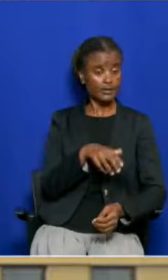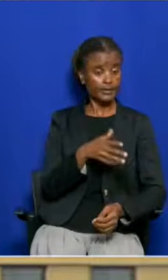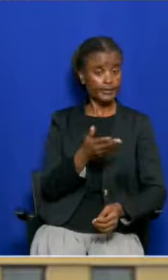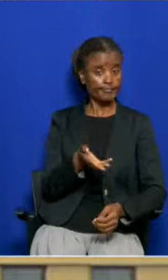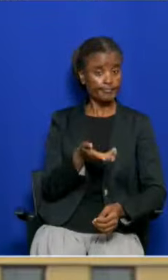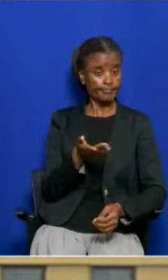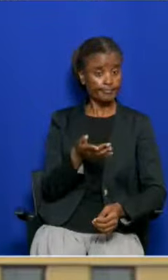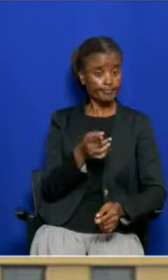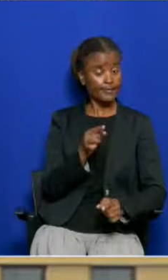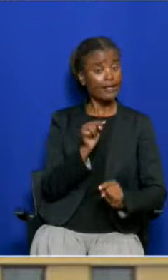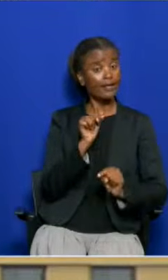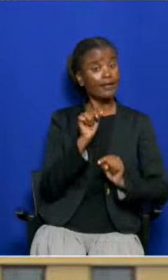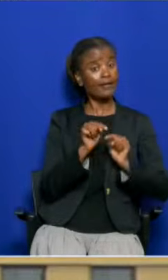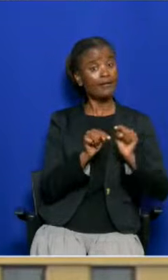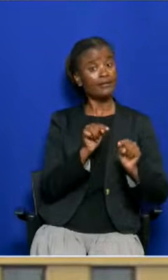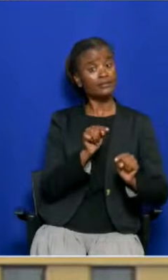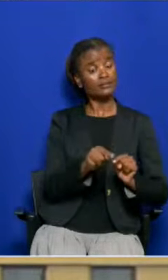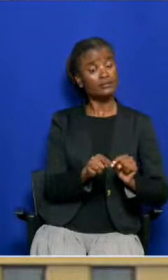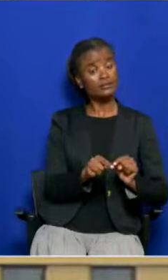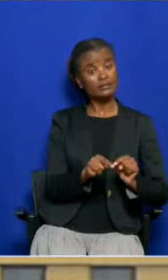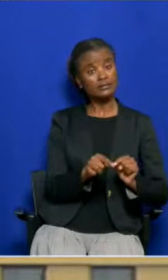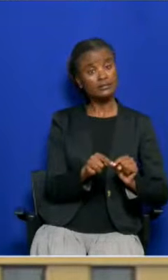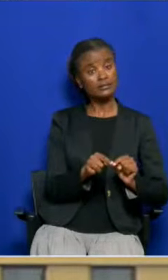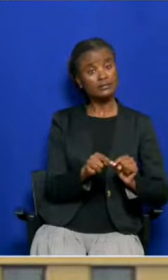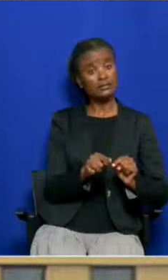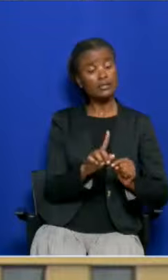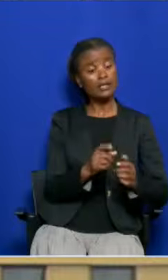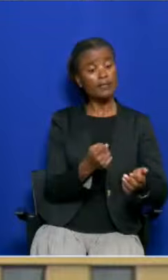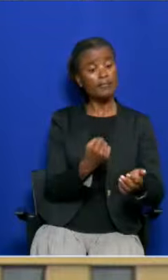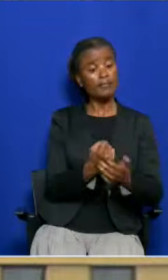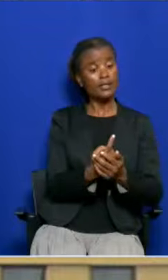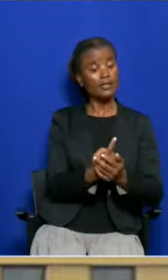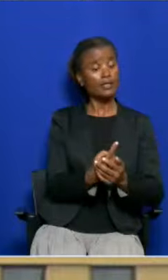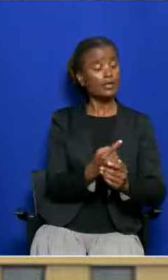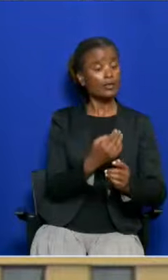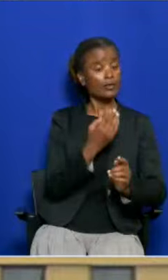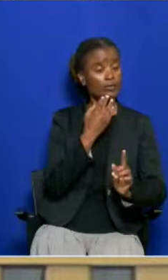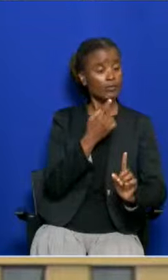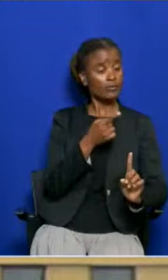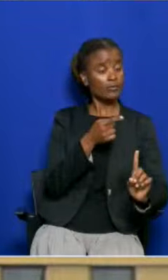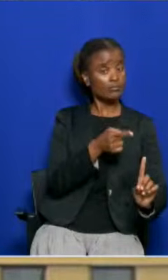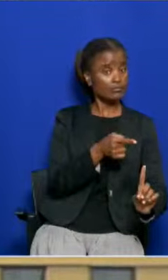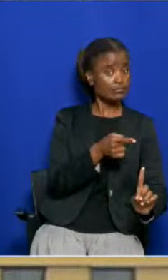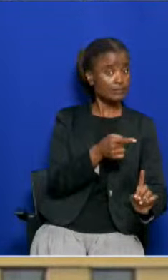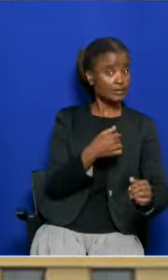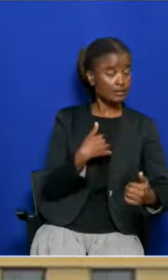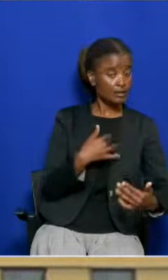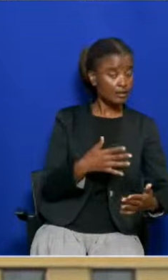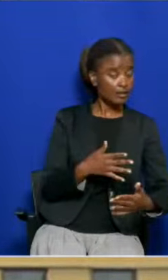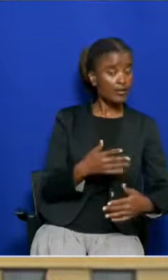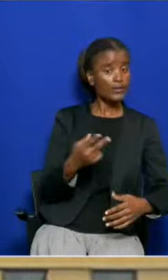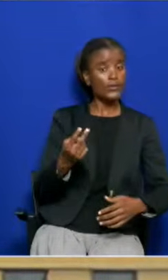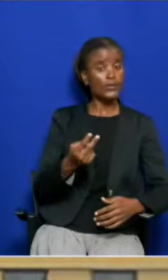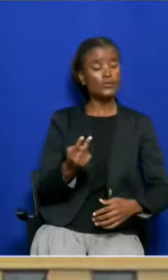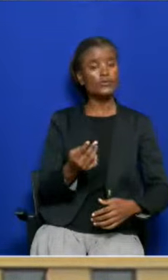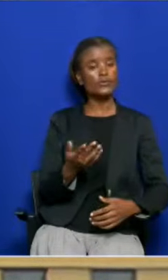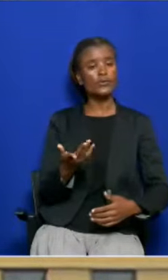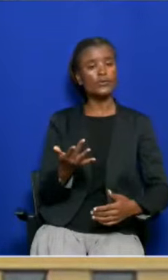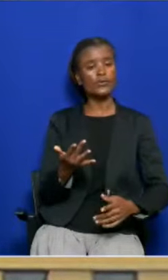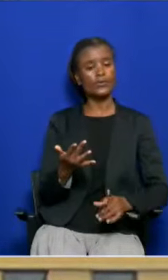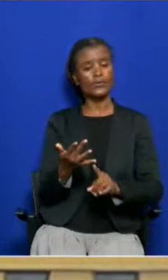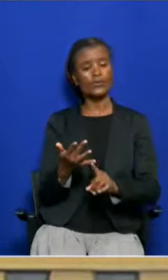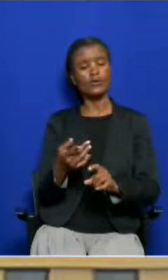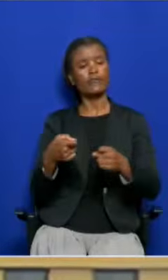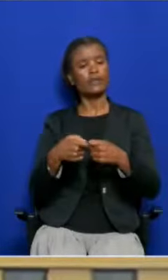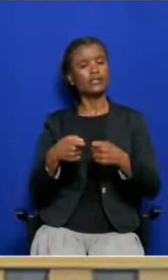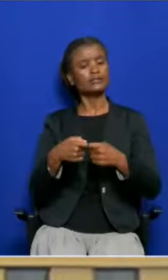allegations were made by him, and then what is it, the fight now, because of he's no